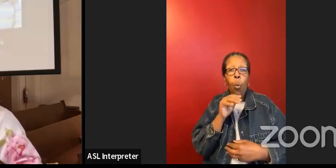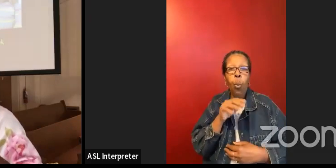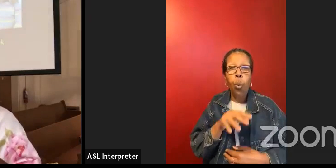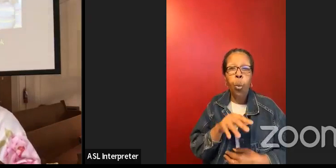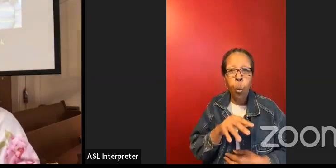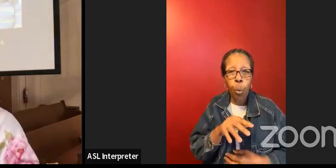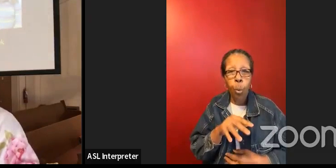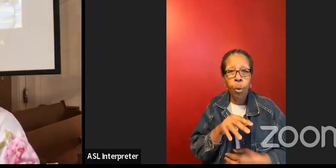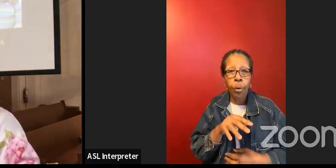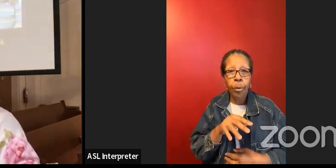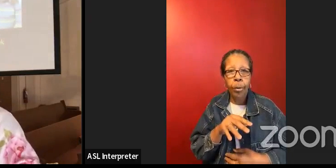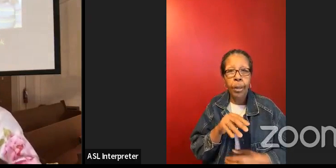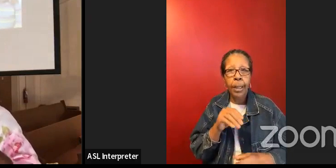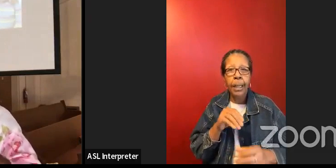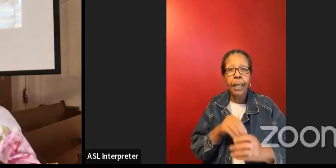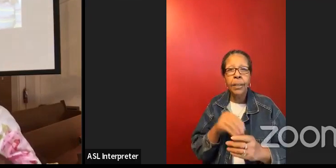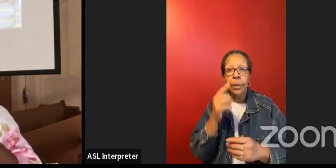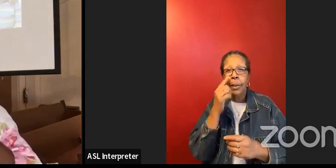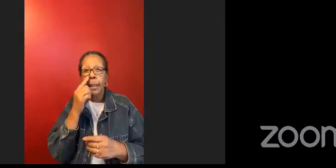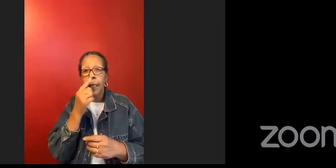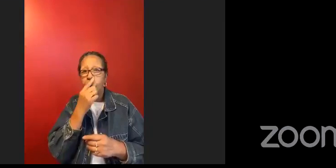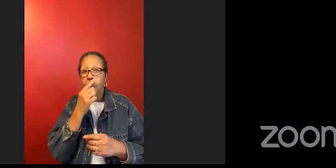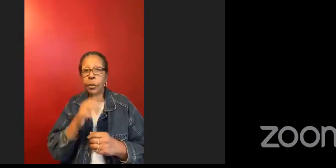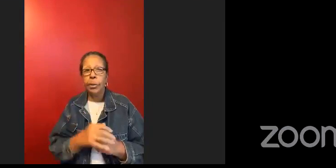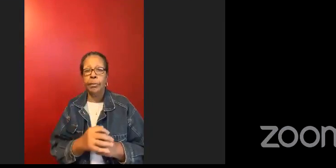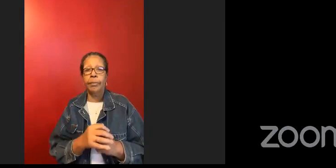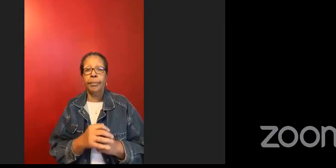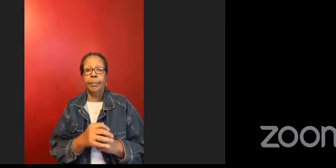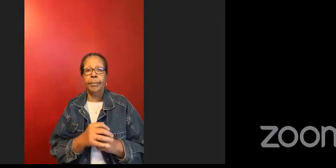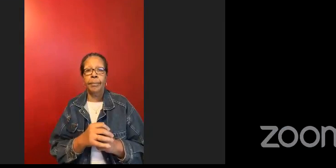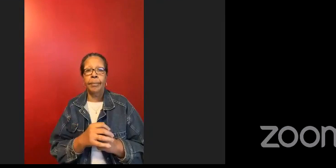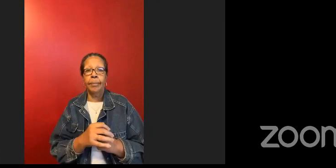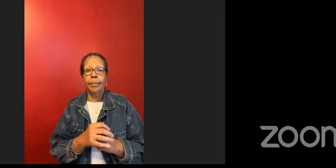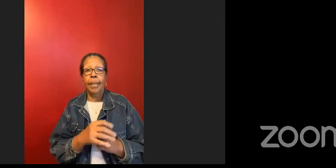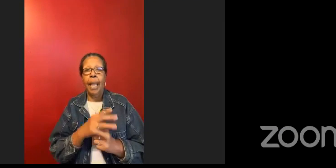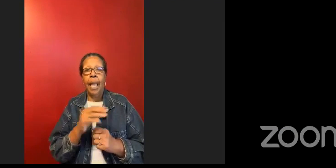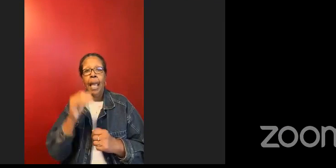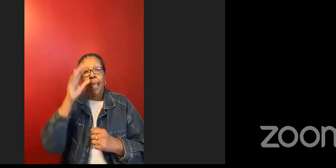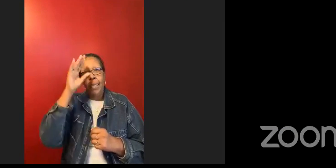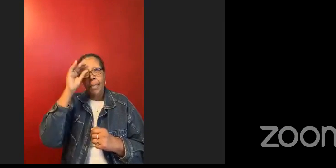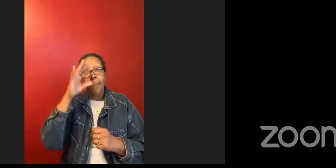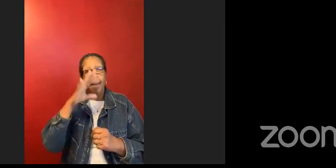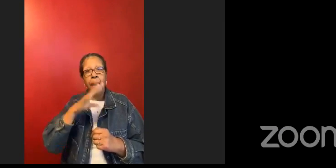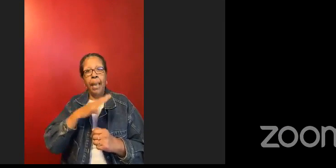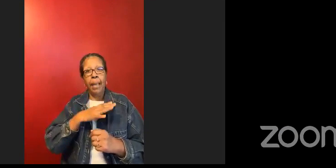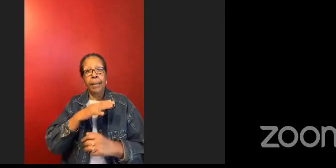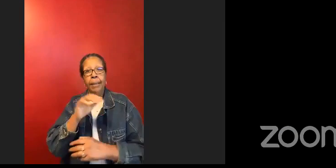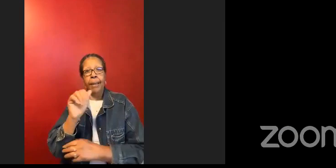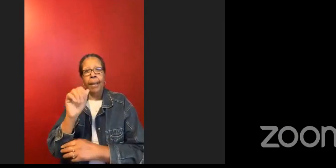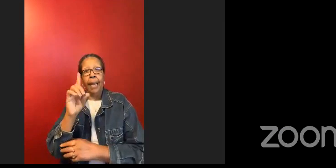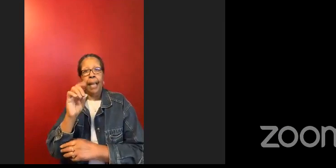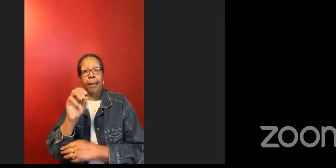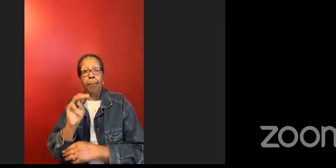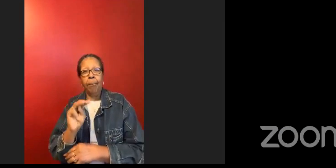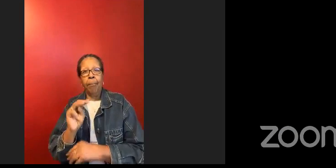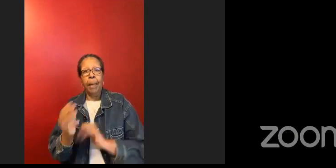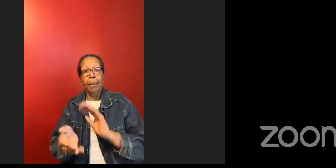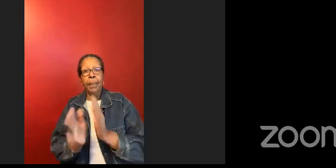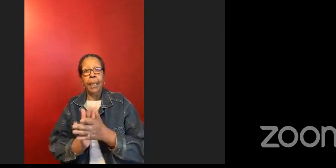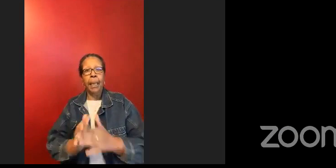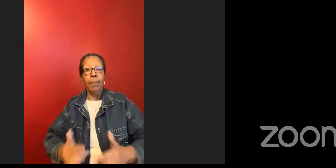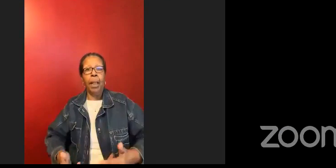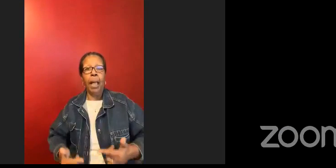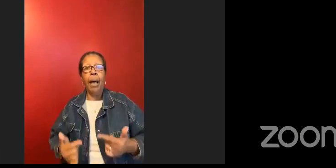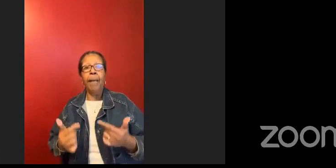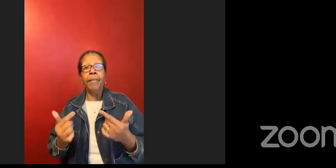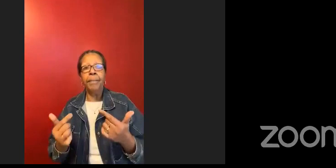Breathe into the nostrils, and the man, the Adama, became a living being.